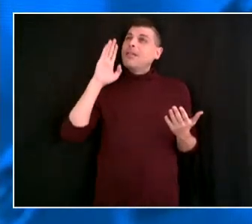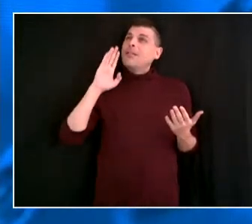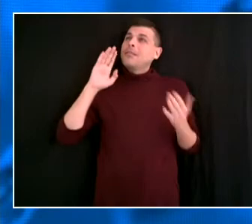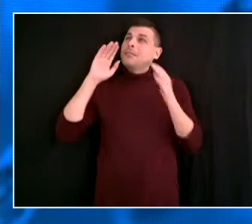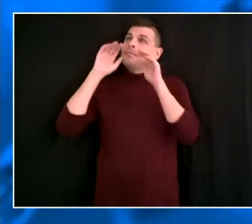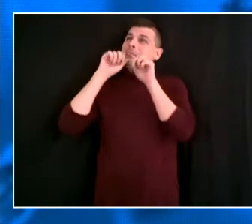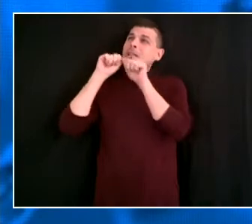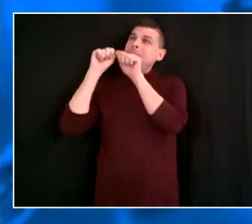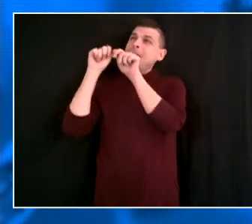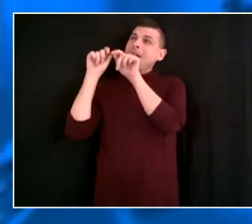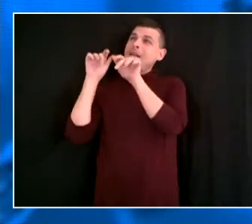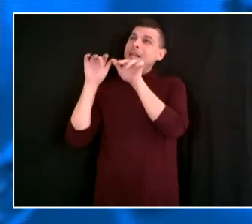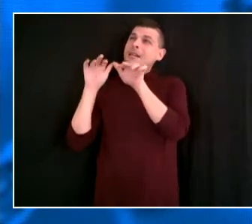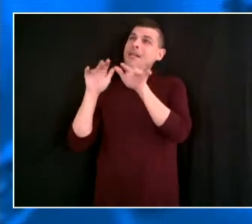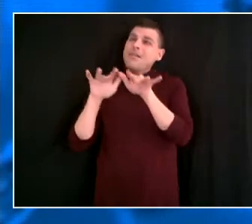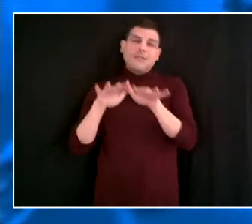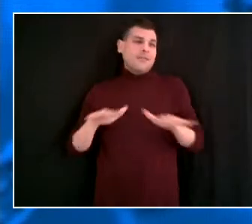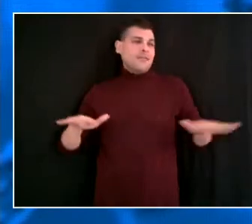America,